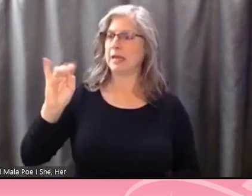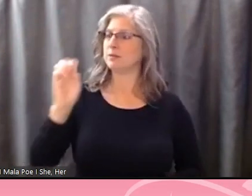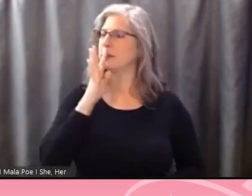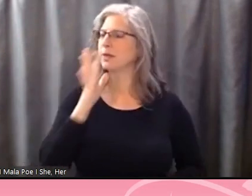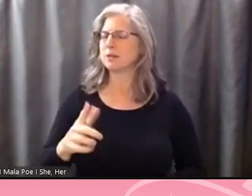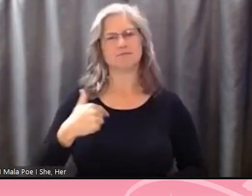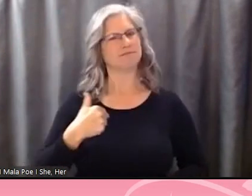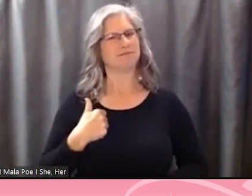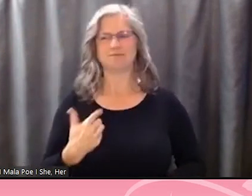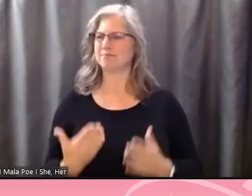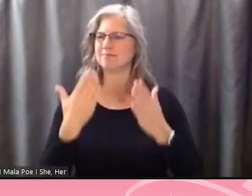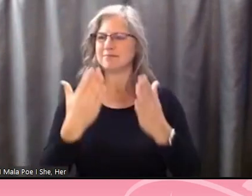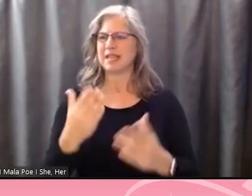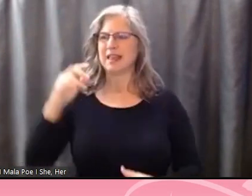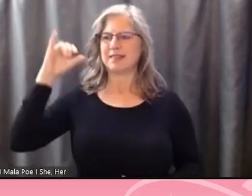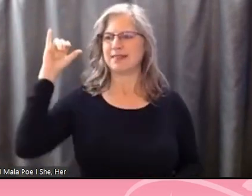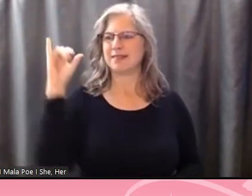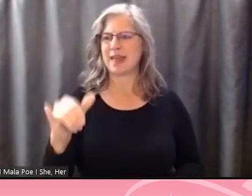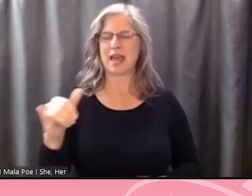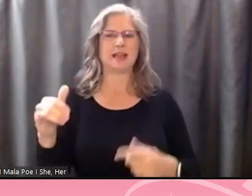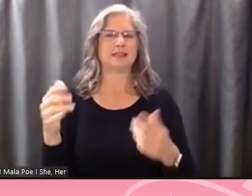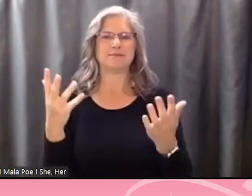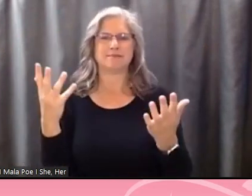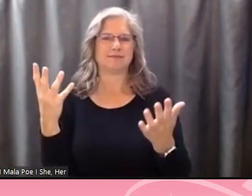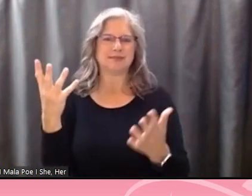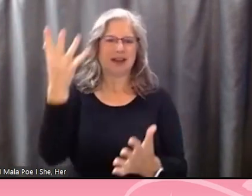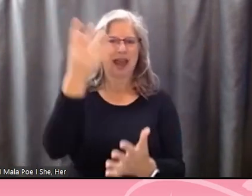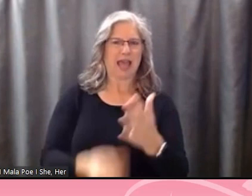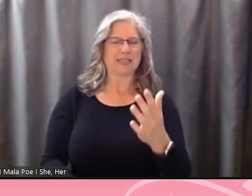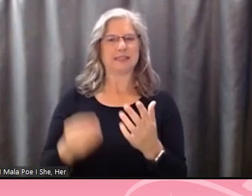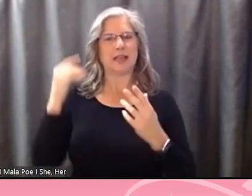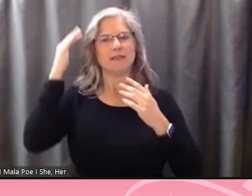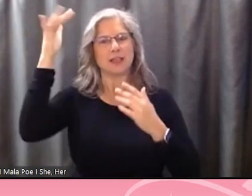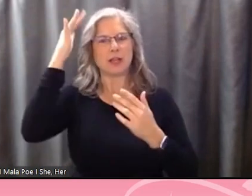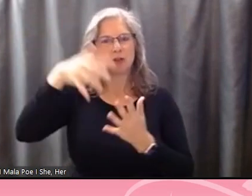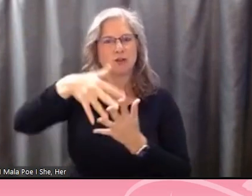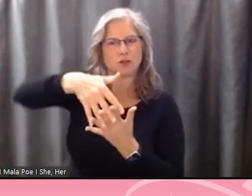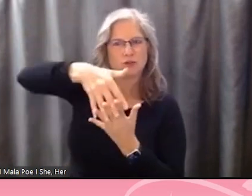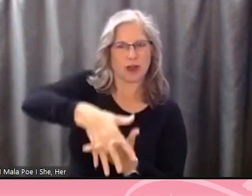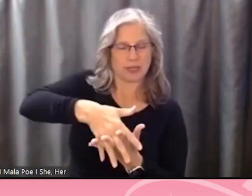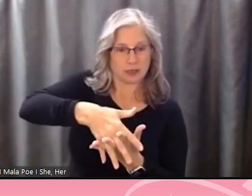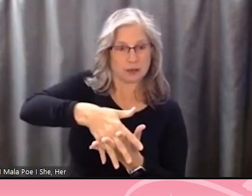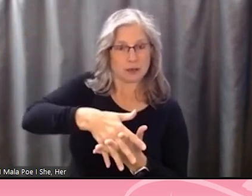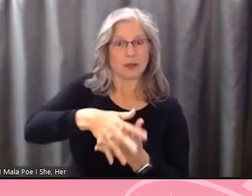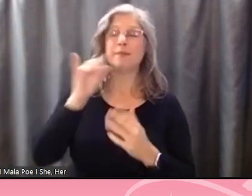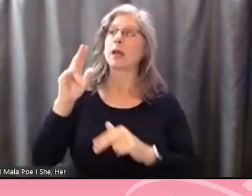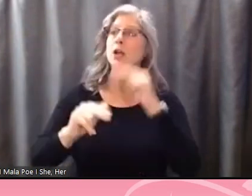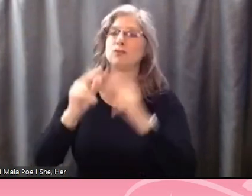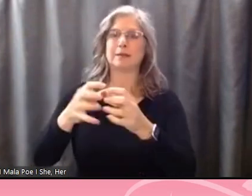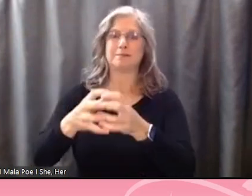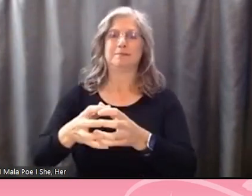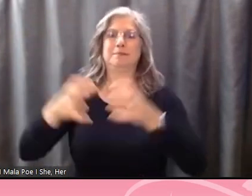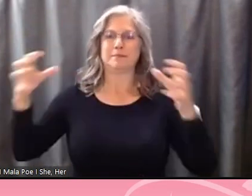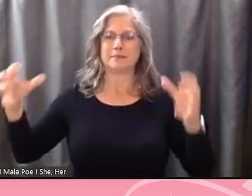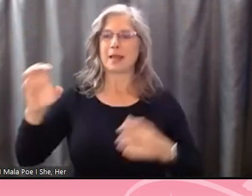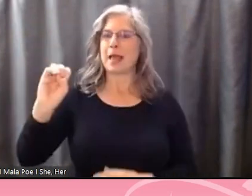that that lacks a theoretical grounding. This construct is then expanded to be epistemic in